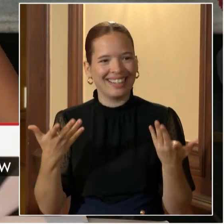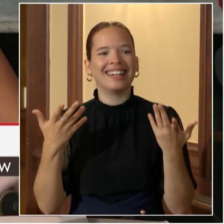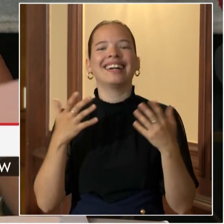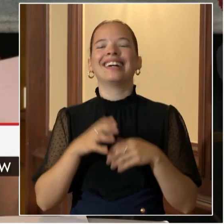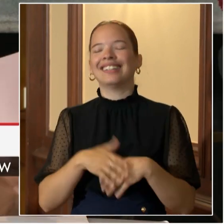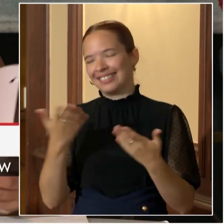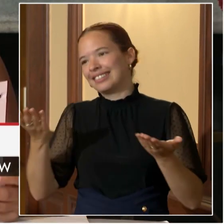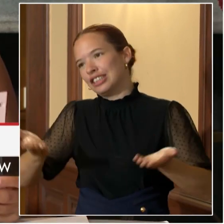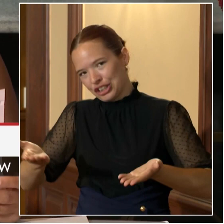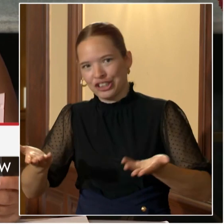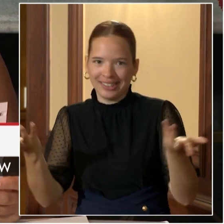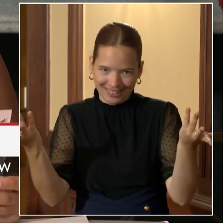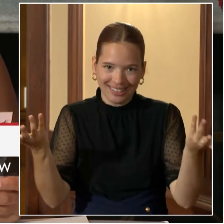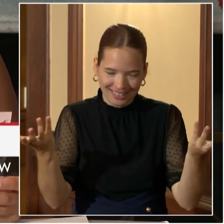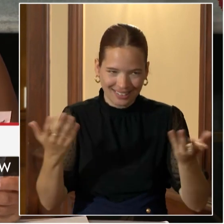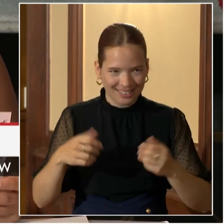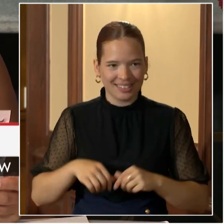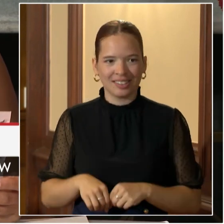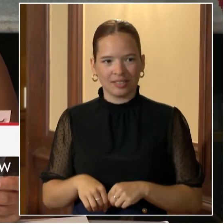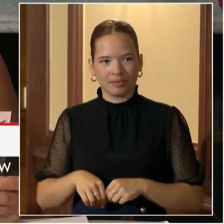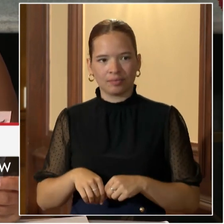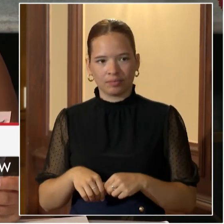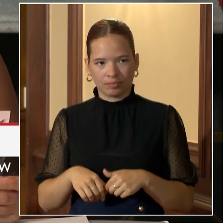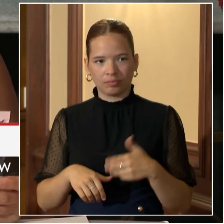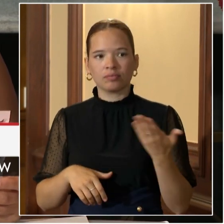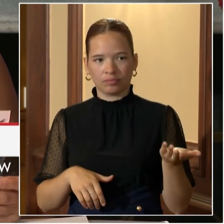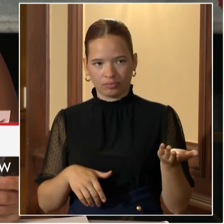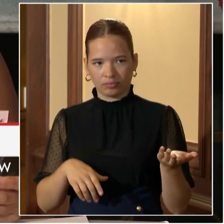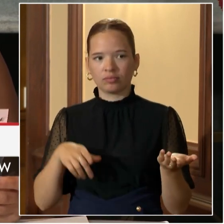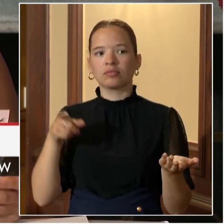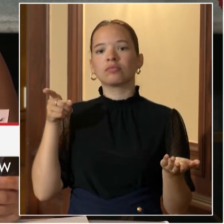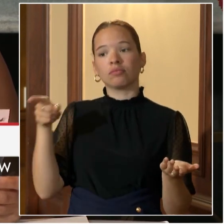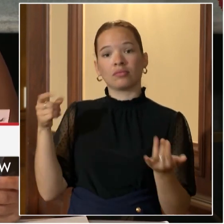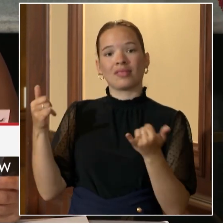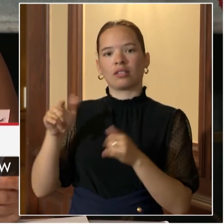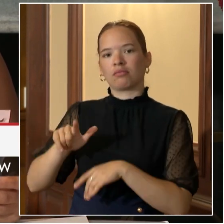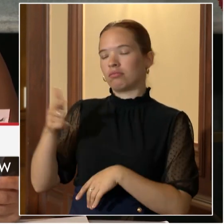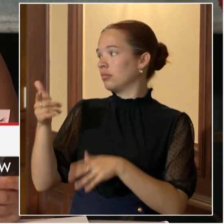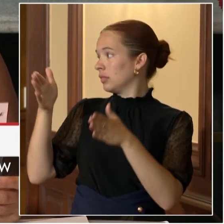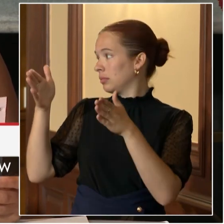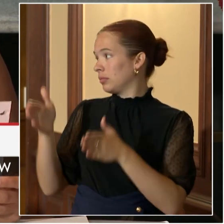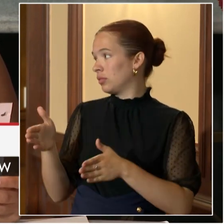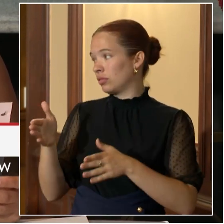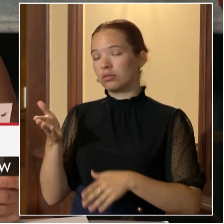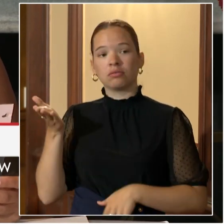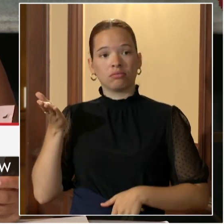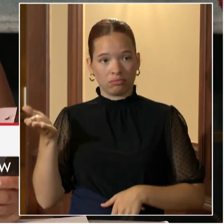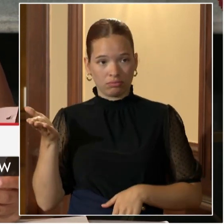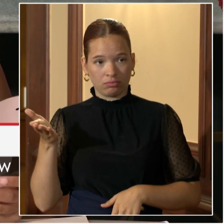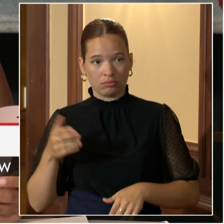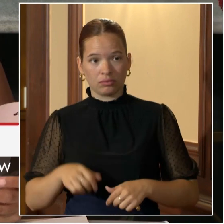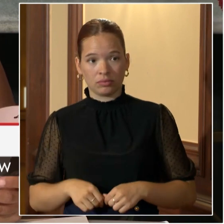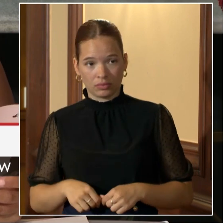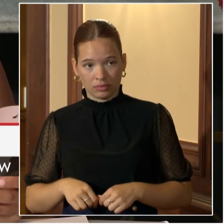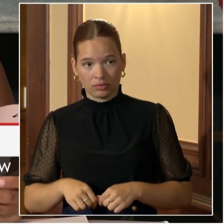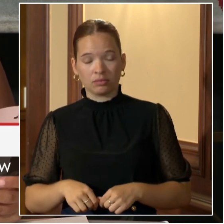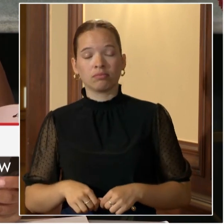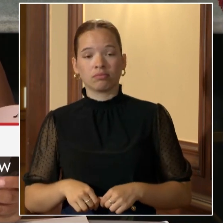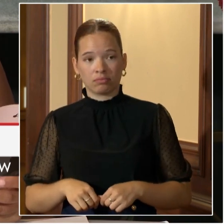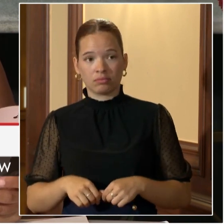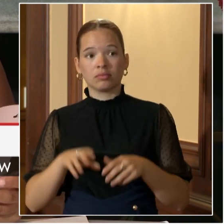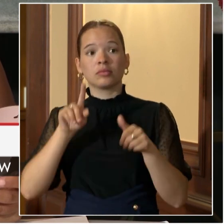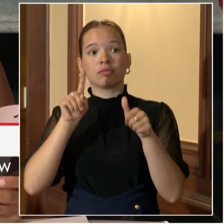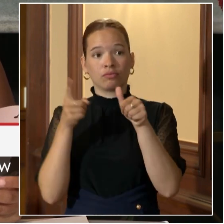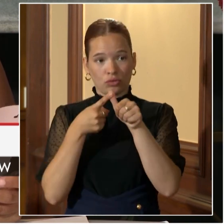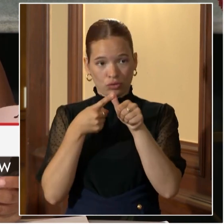have, Mr. Chairman, I'm going to turn to you momentarily for your remarks, but we have an agenda